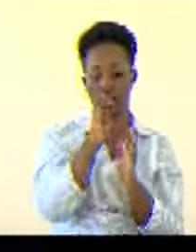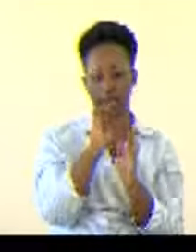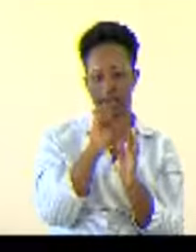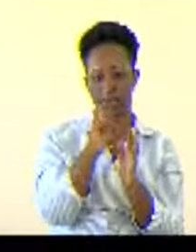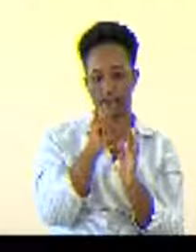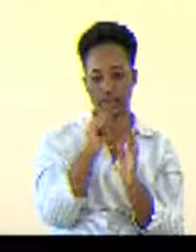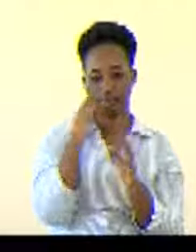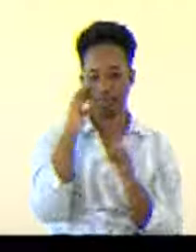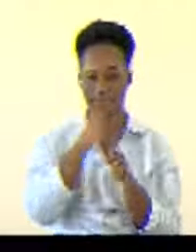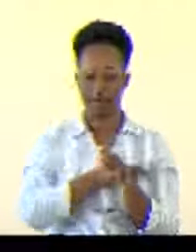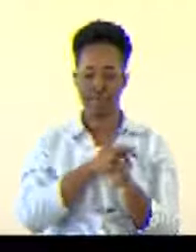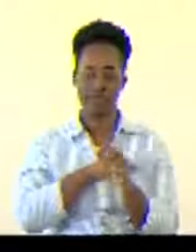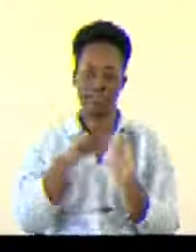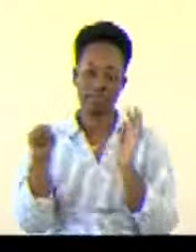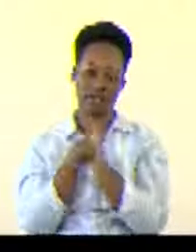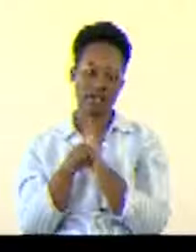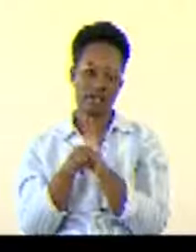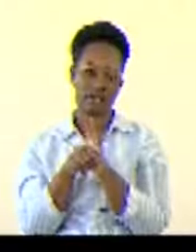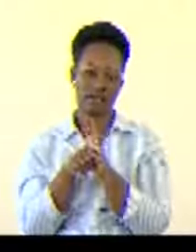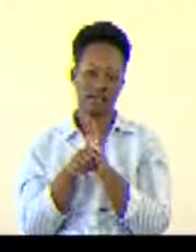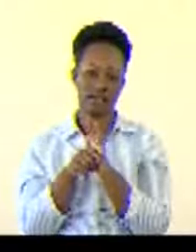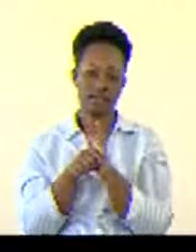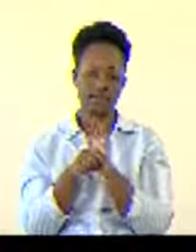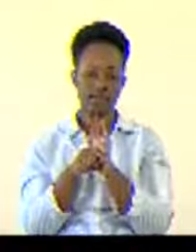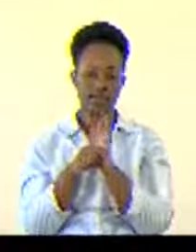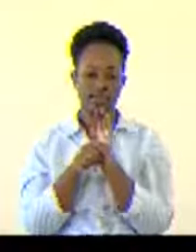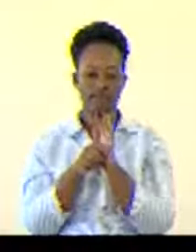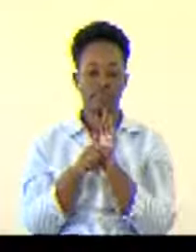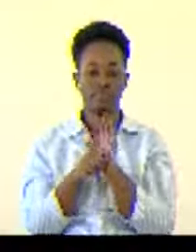profit. This is the net profit